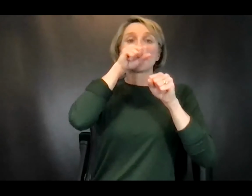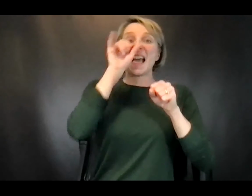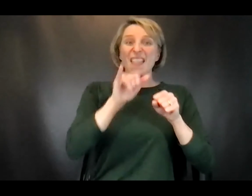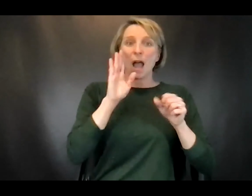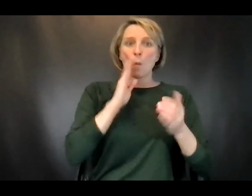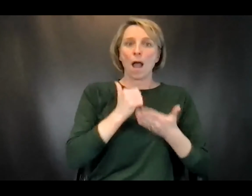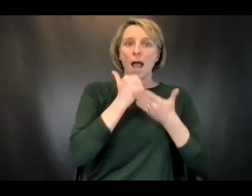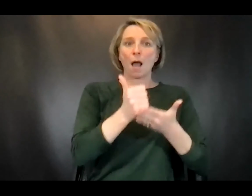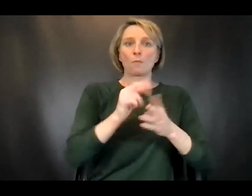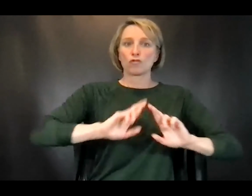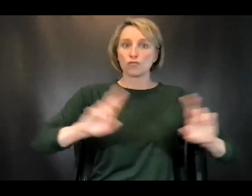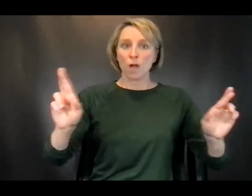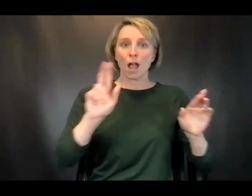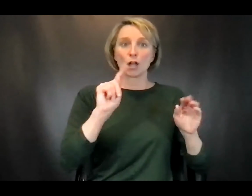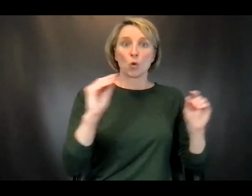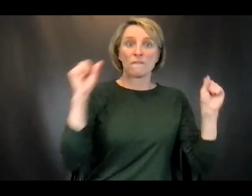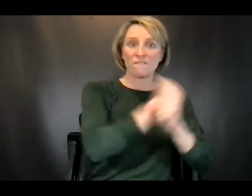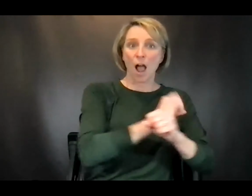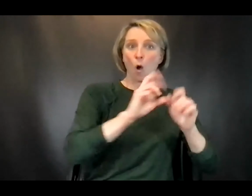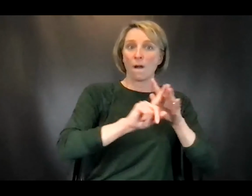and befriend, which is the